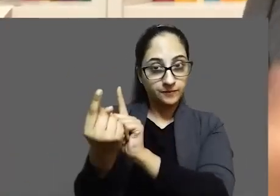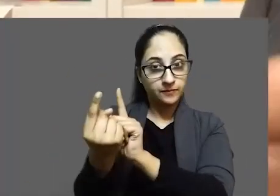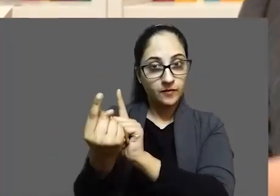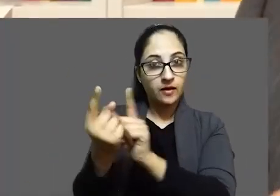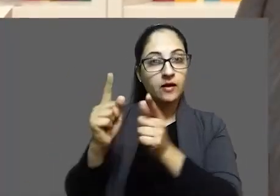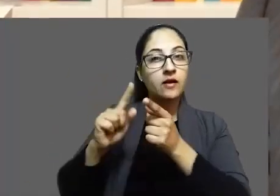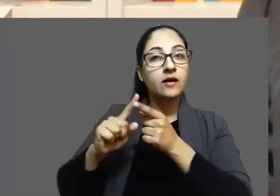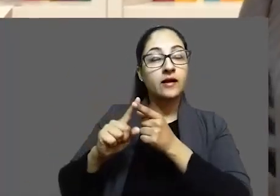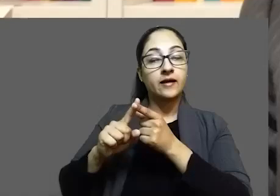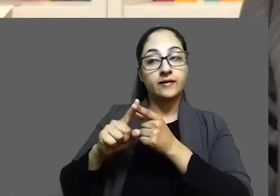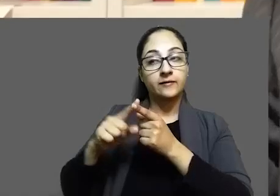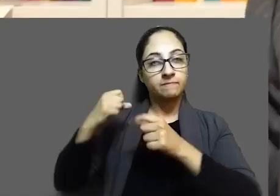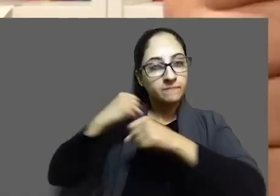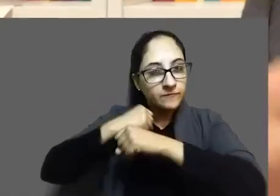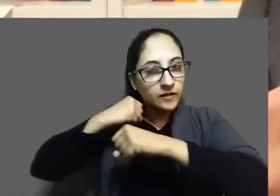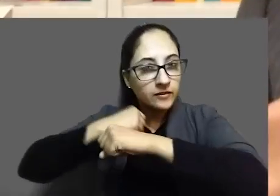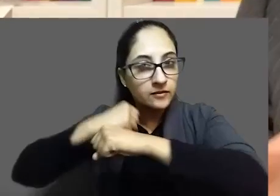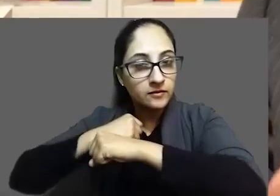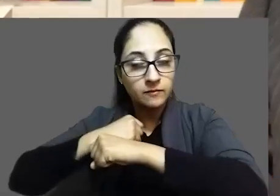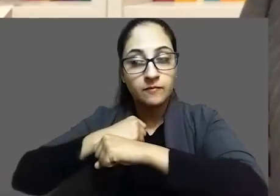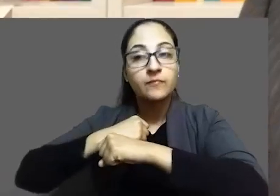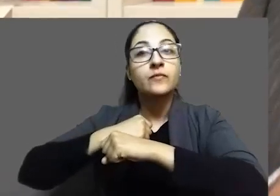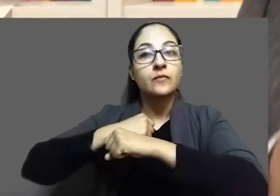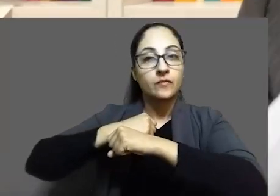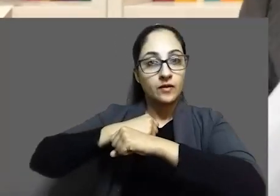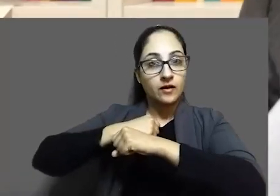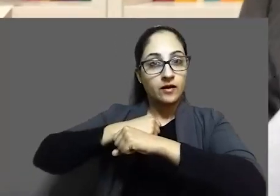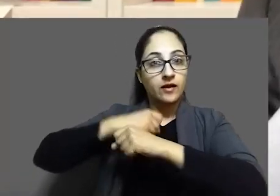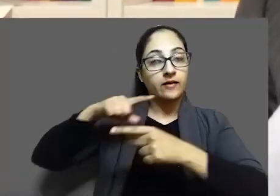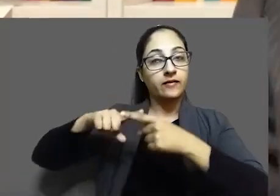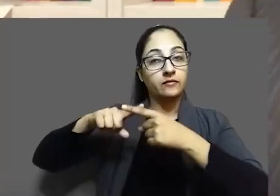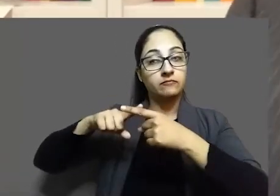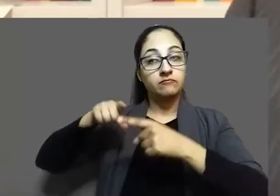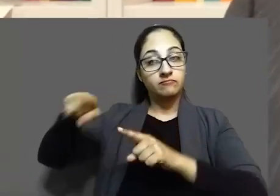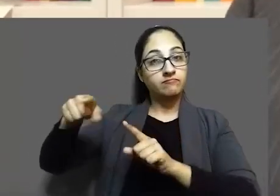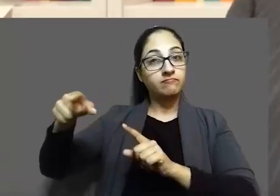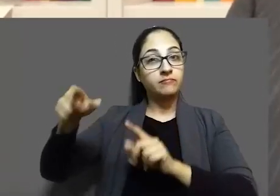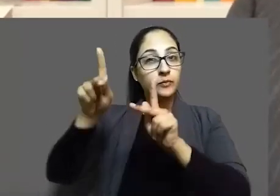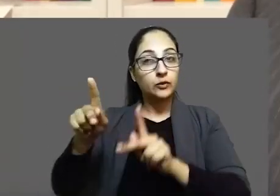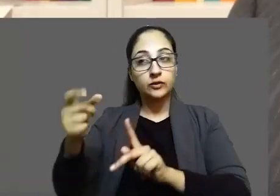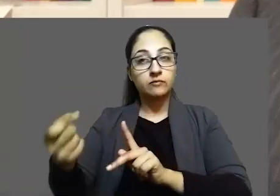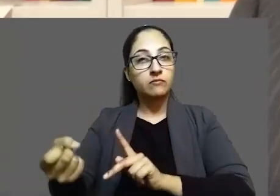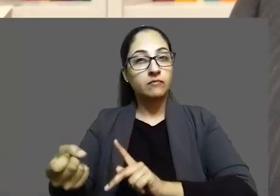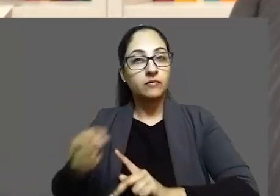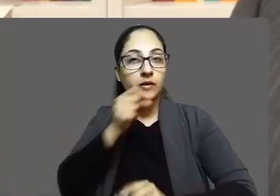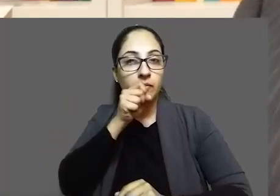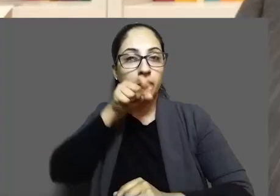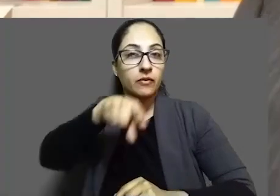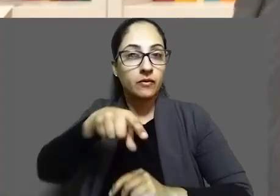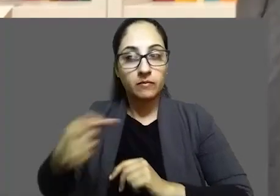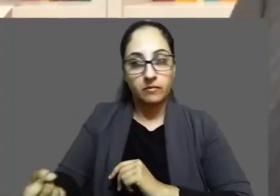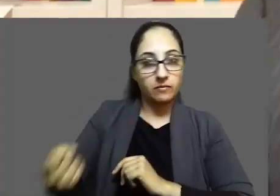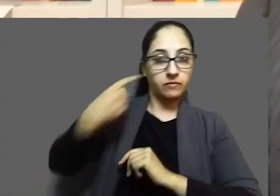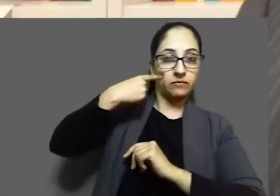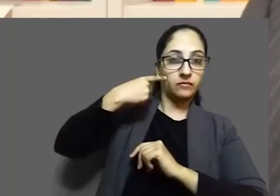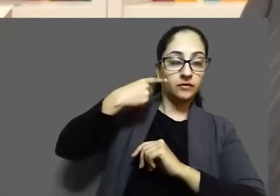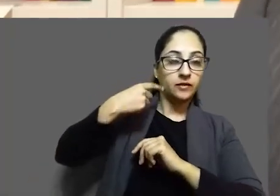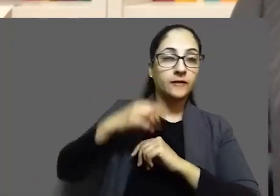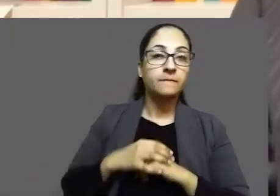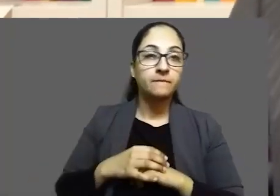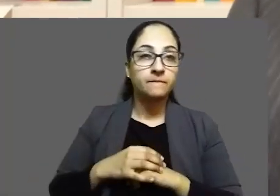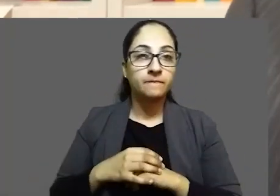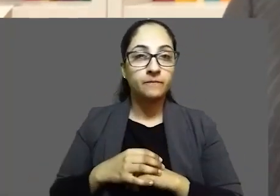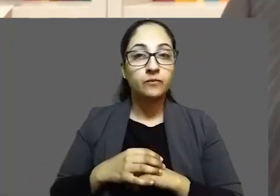and they're sword fighting, and Imam Ali disarms his enemy, and his enemy spits on Imam Ali, and Imam Ali puts his sword away, he